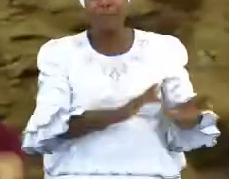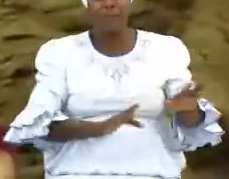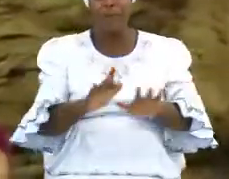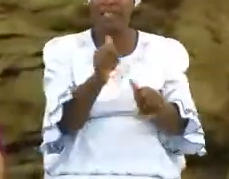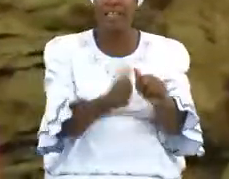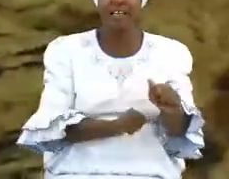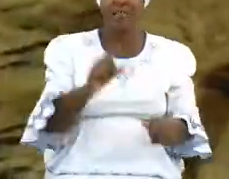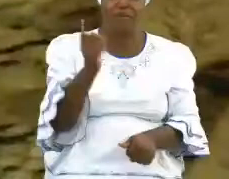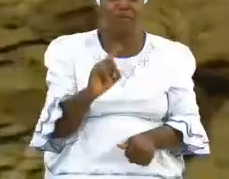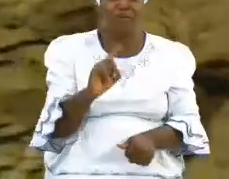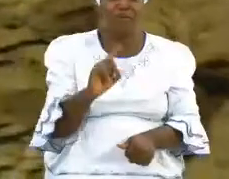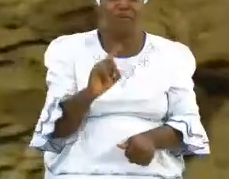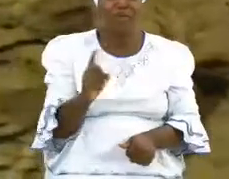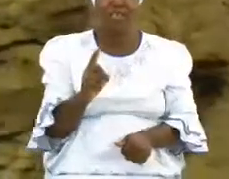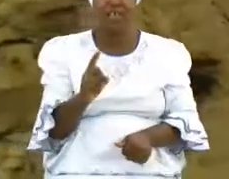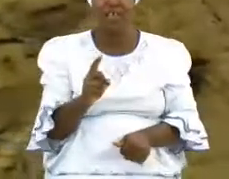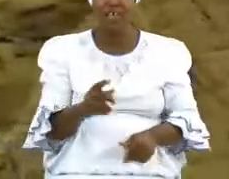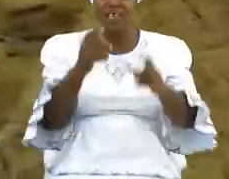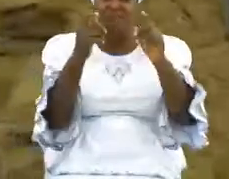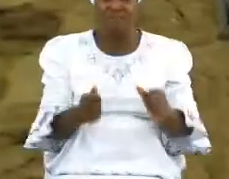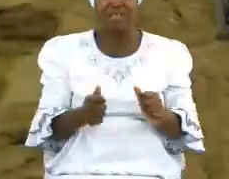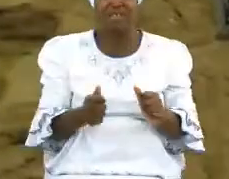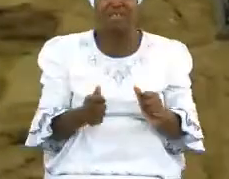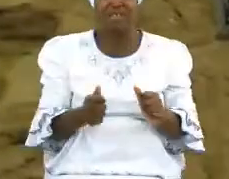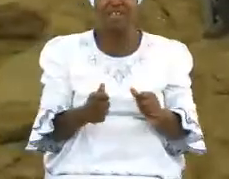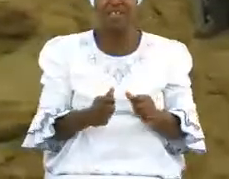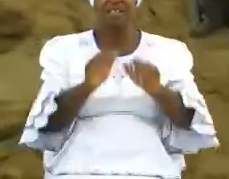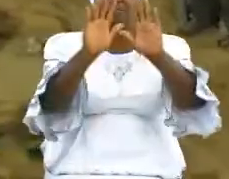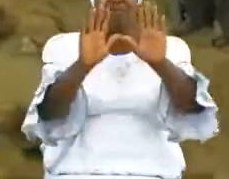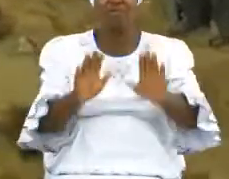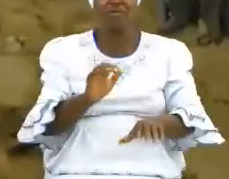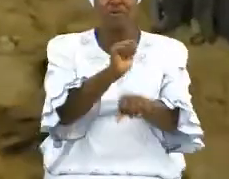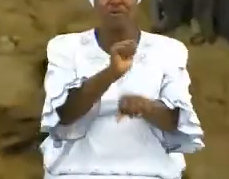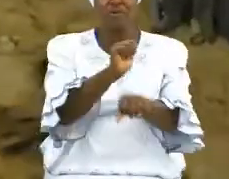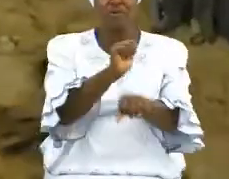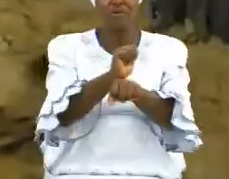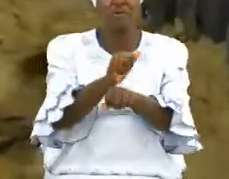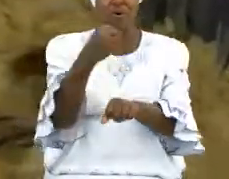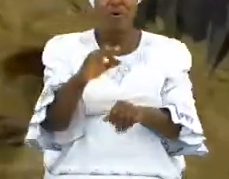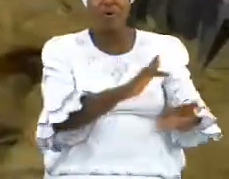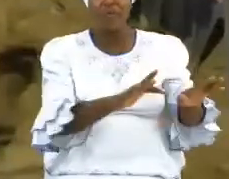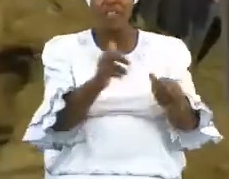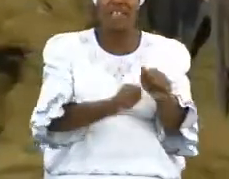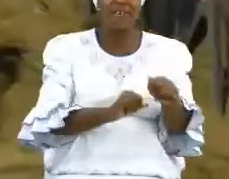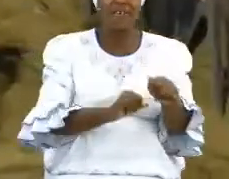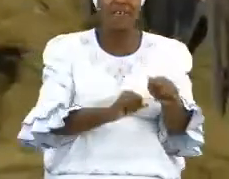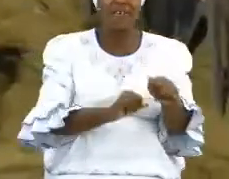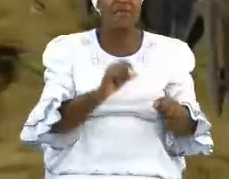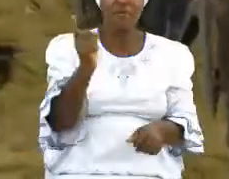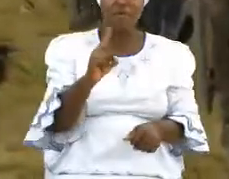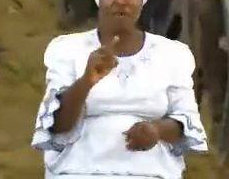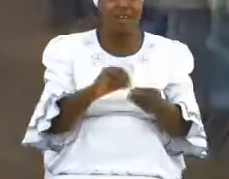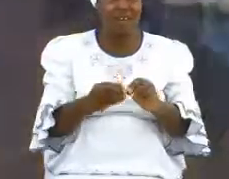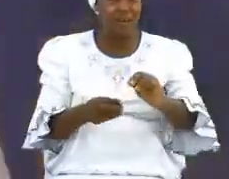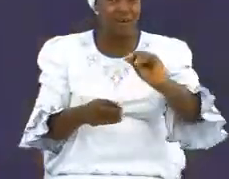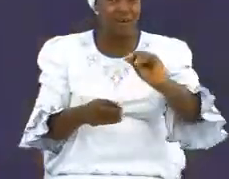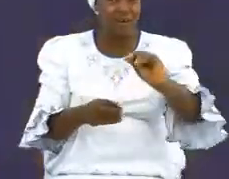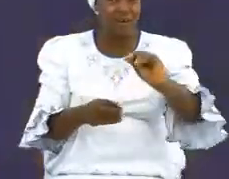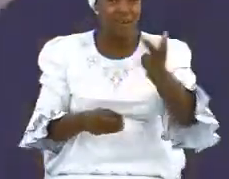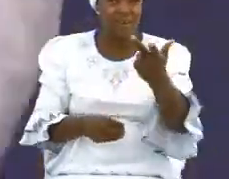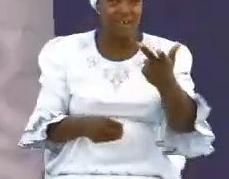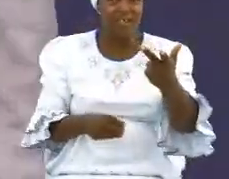miracle of mercy everywhere. Number three, the